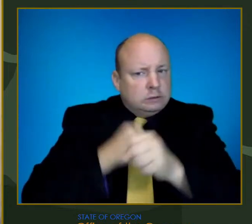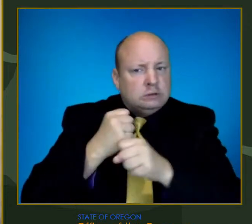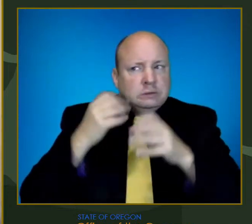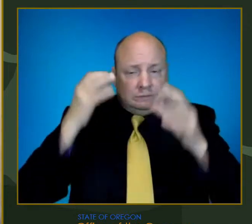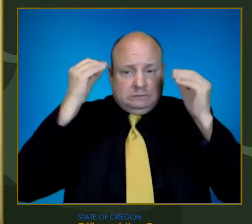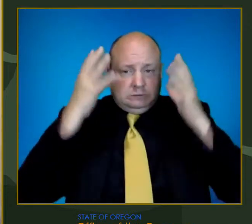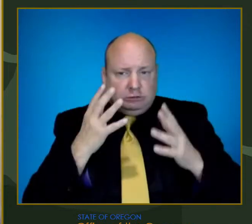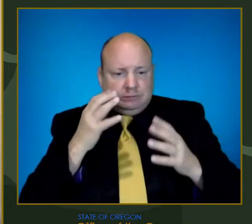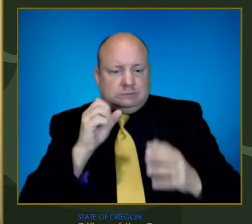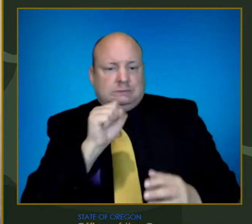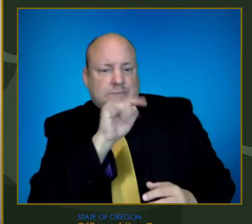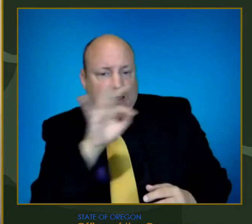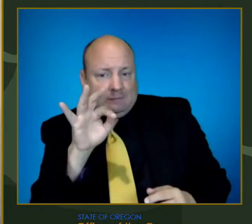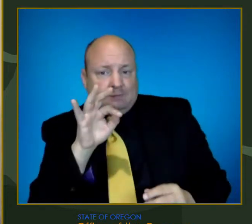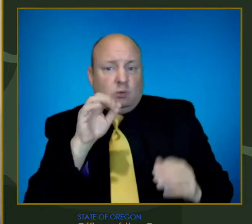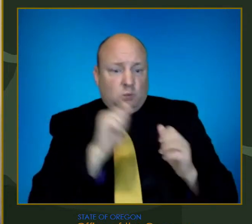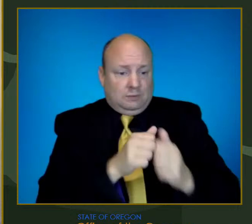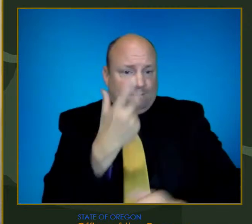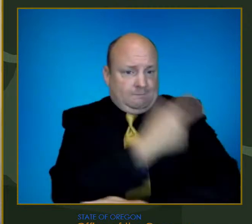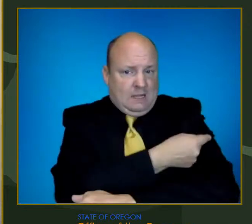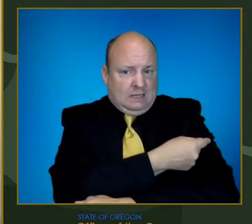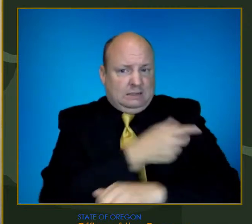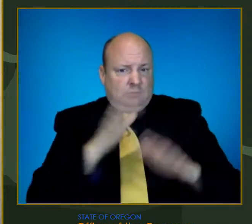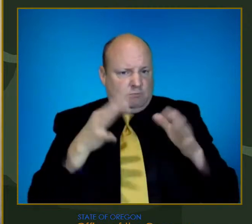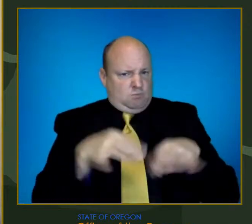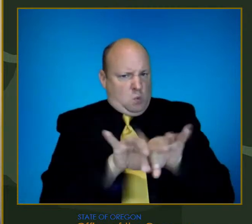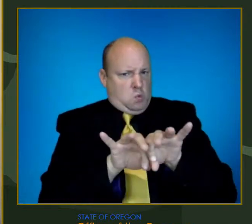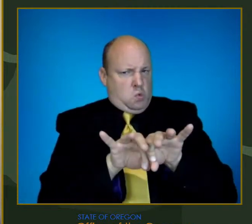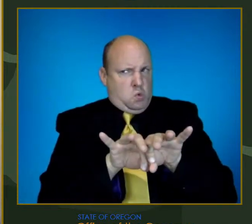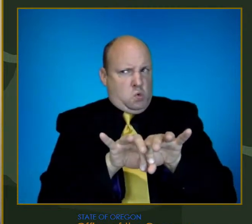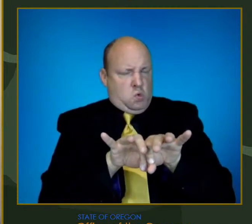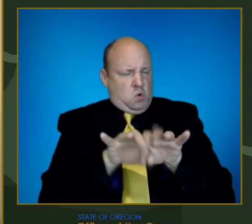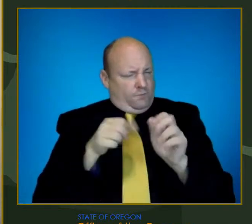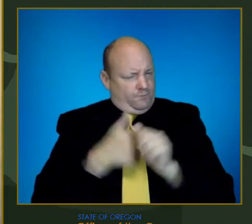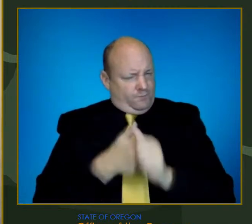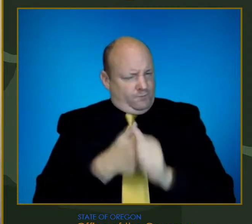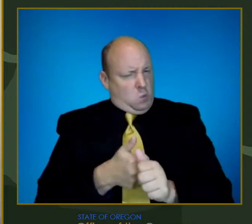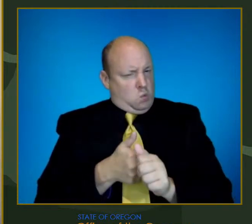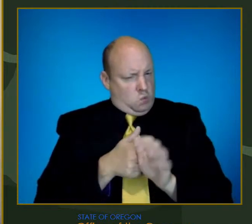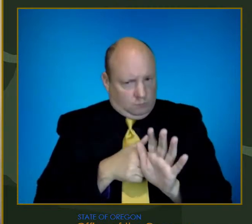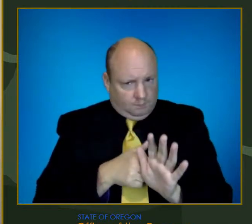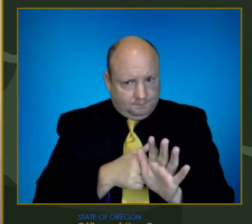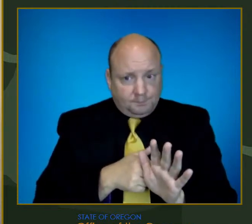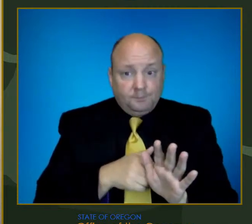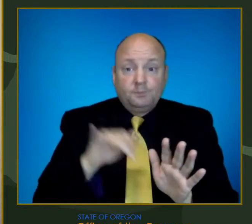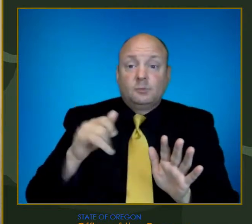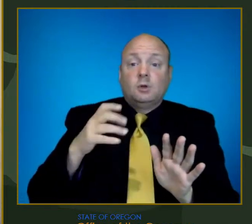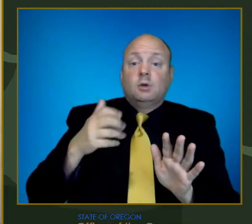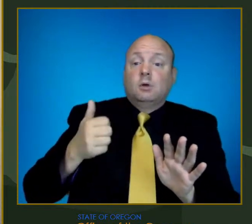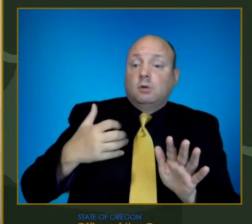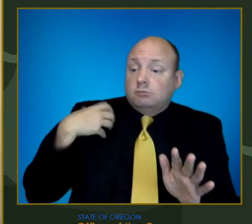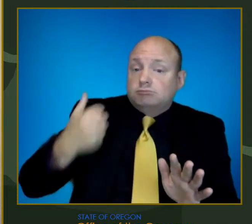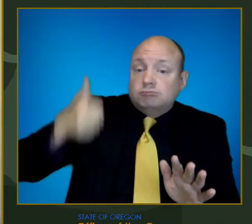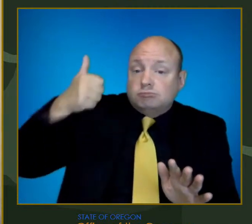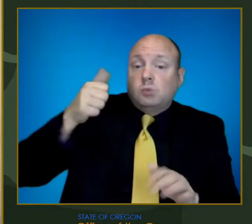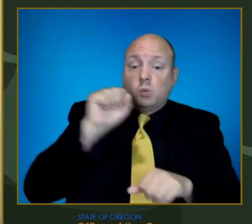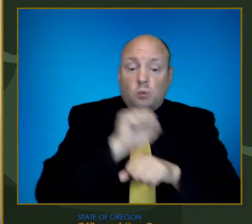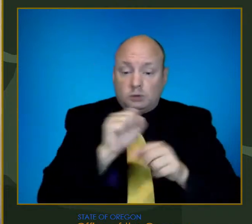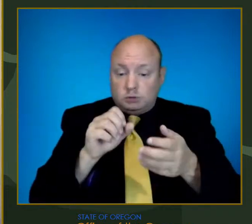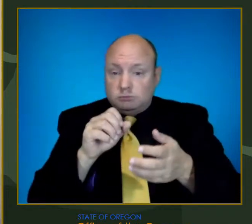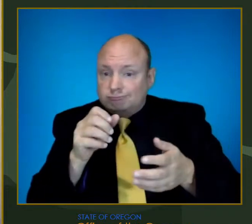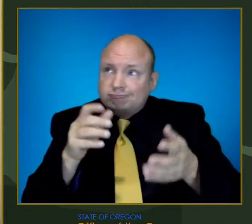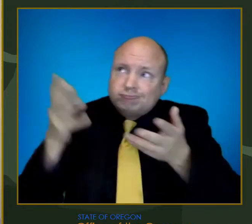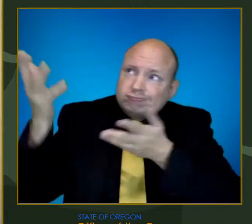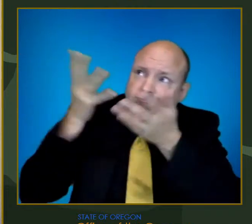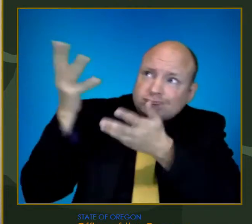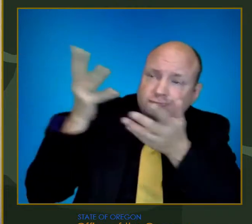key part to doing that. We need employers to work with their employees to link them up to appropriate information so